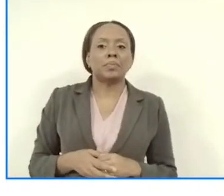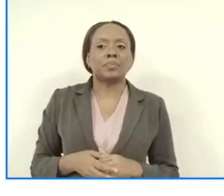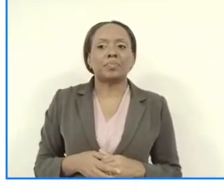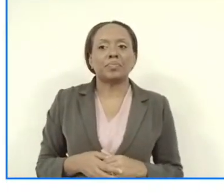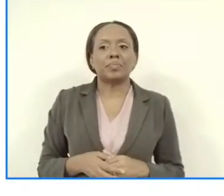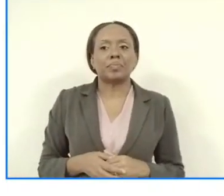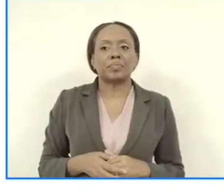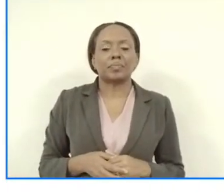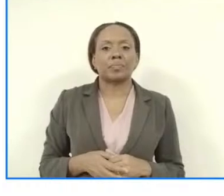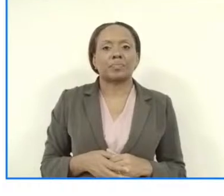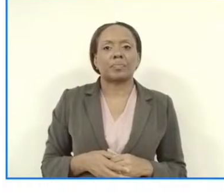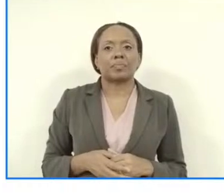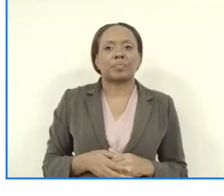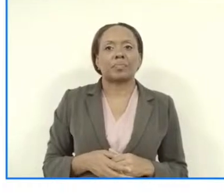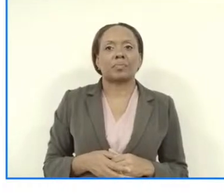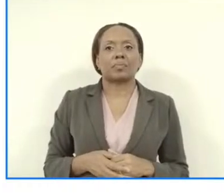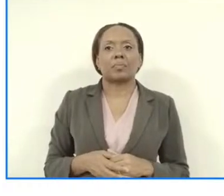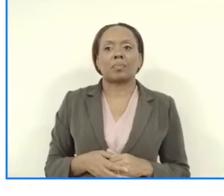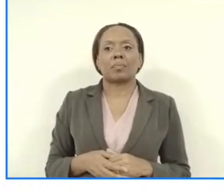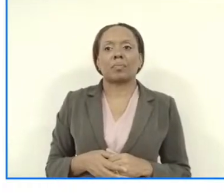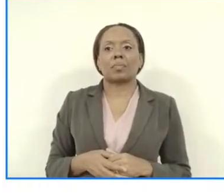of which there are